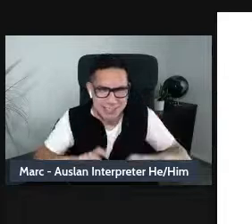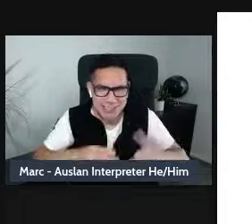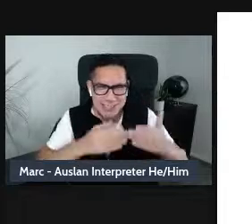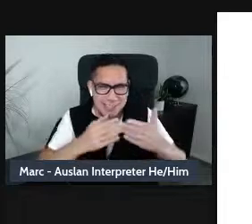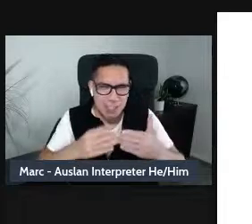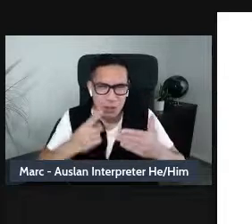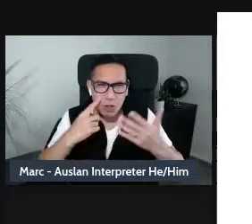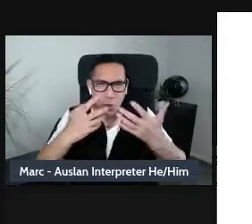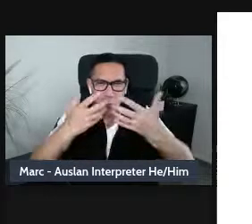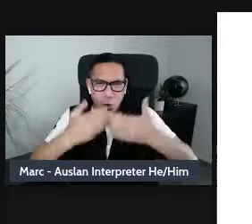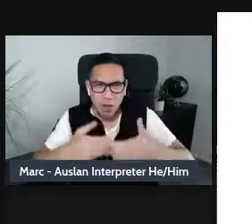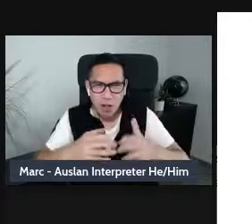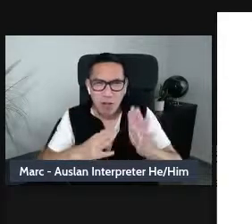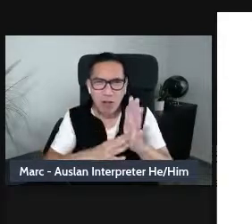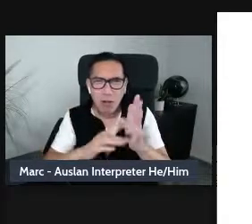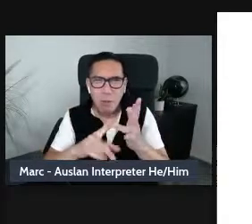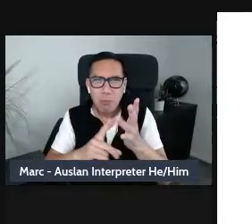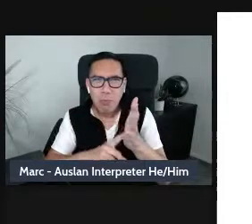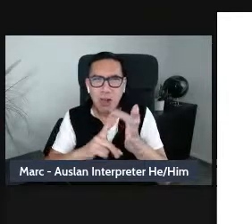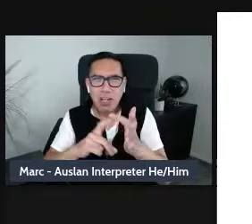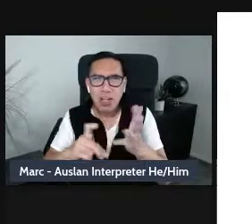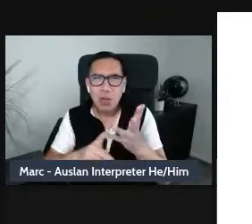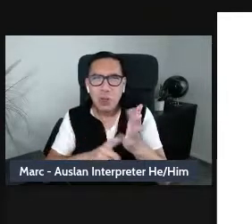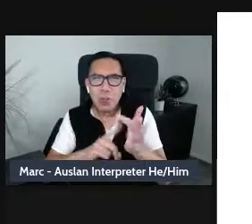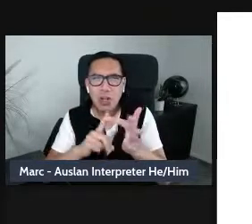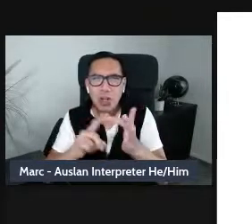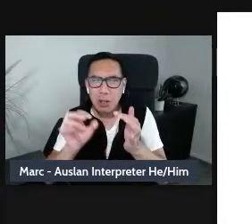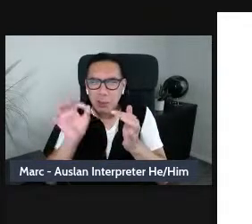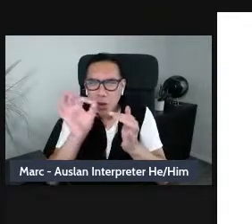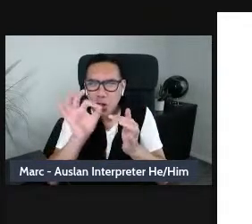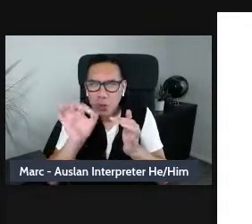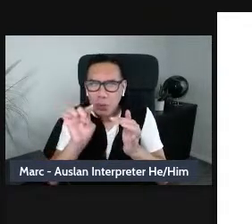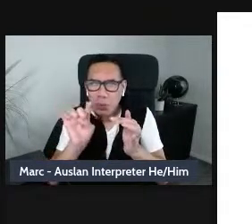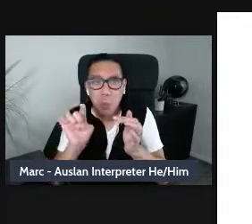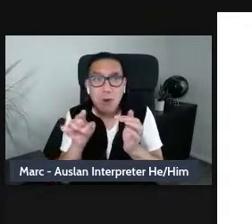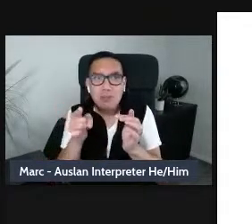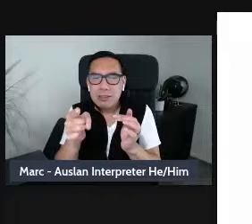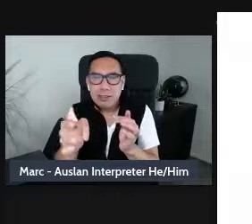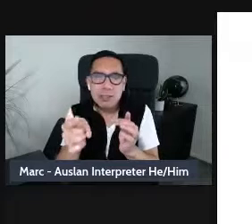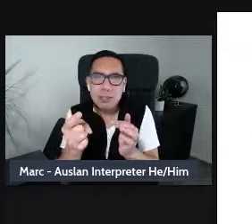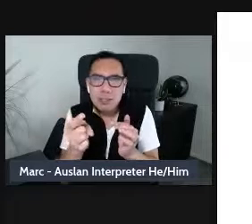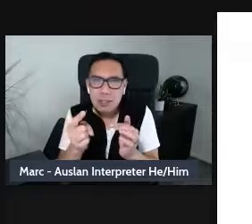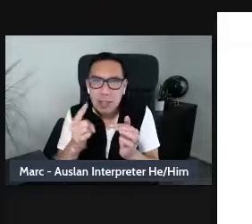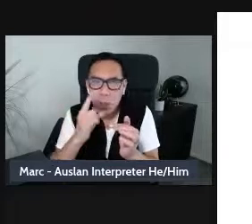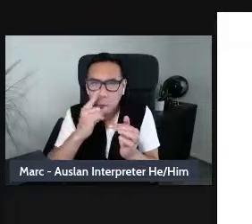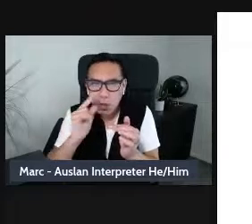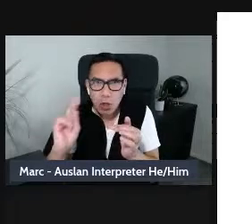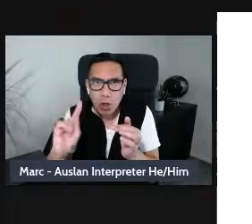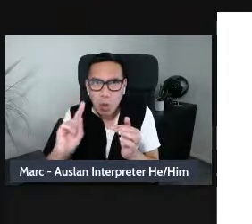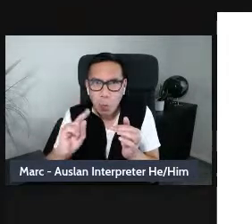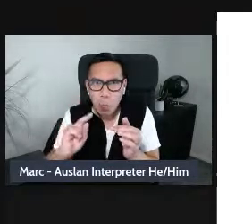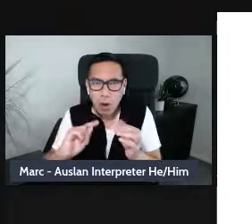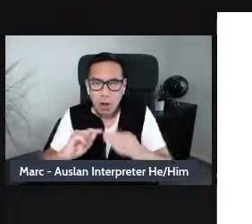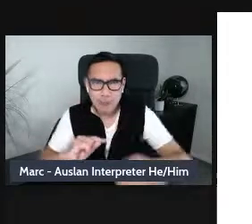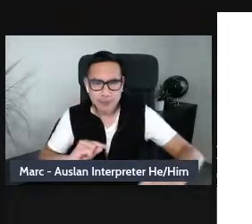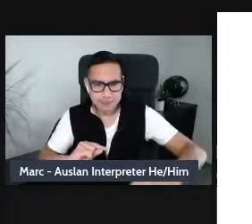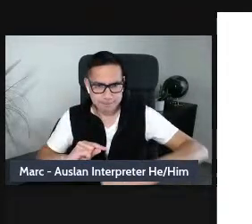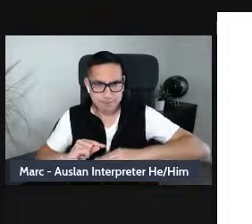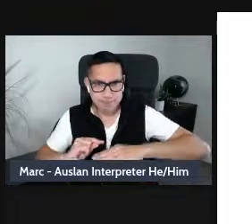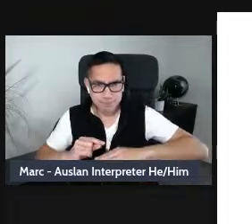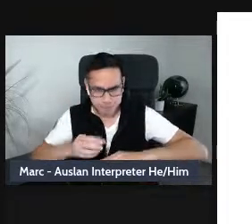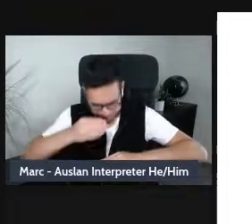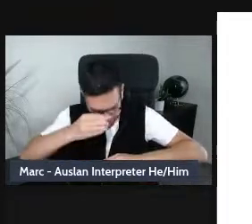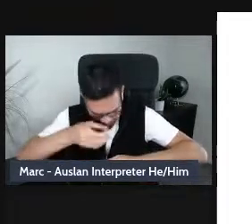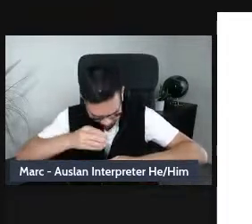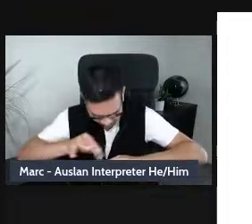be. So we were able to obtain a number of cerebrospinal fluid samples from